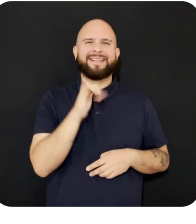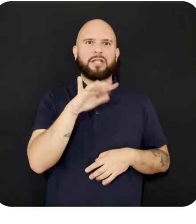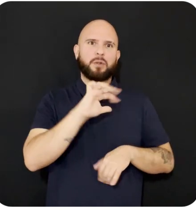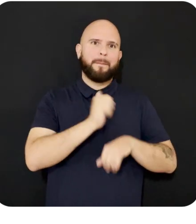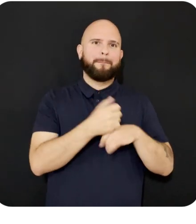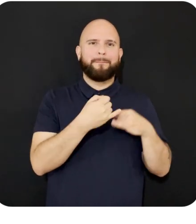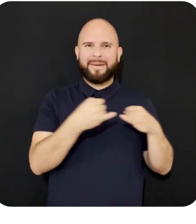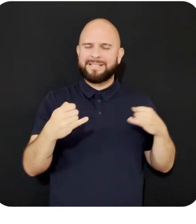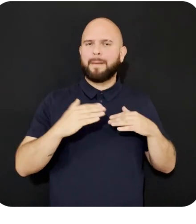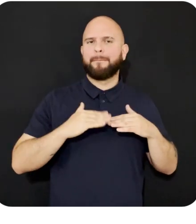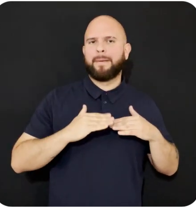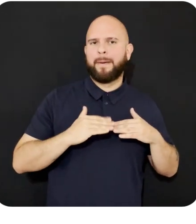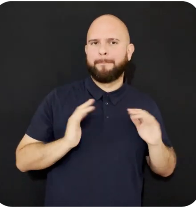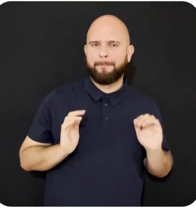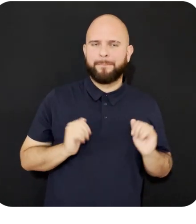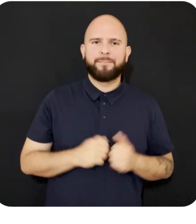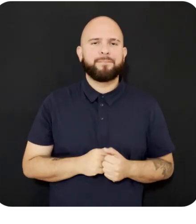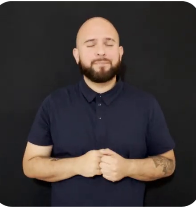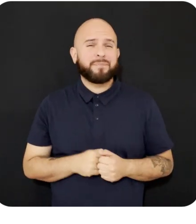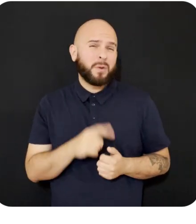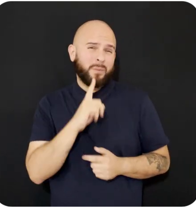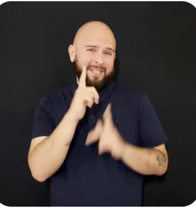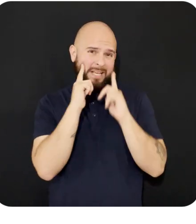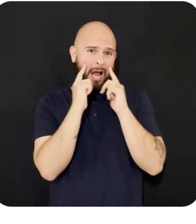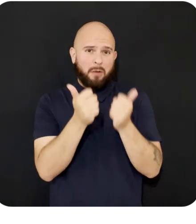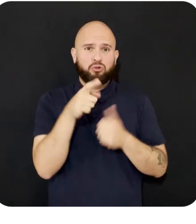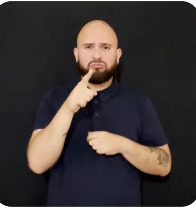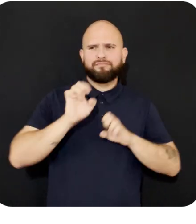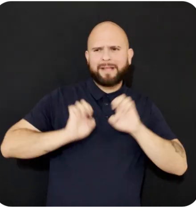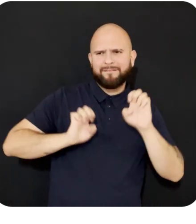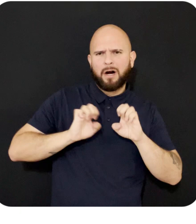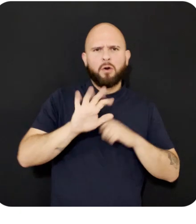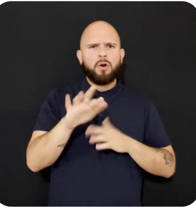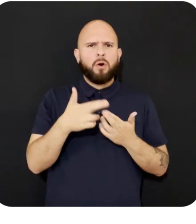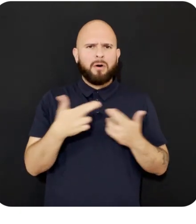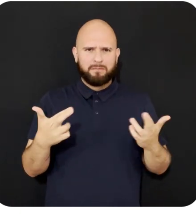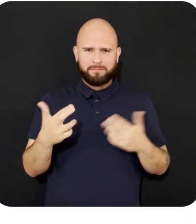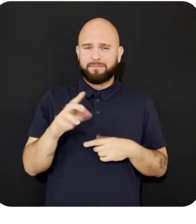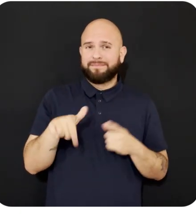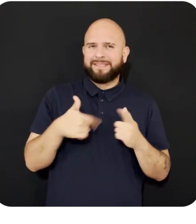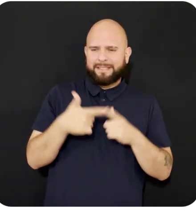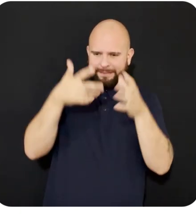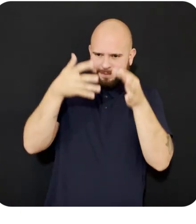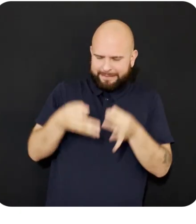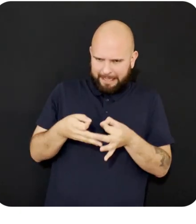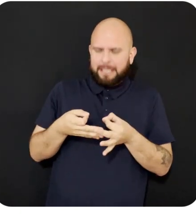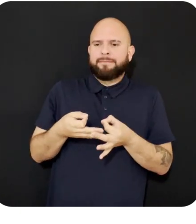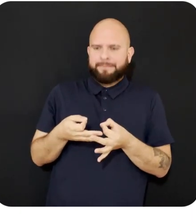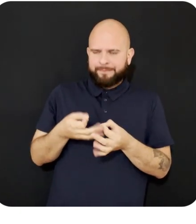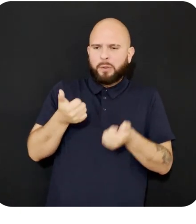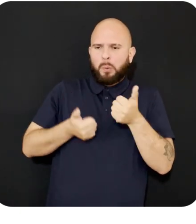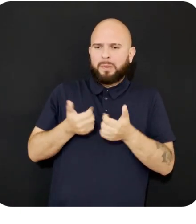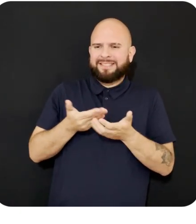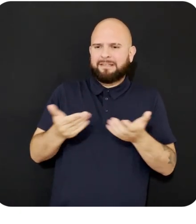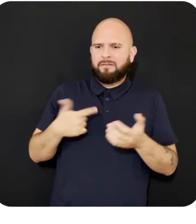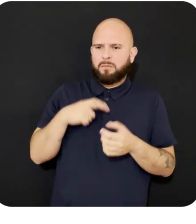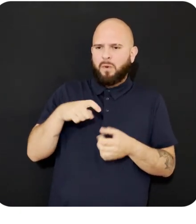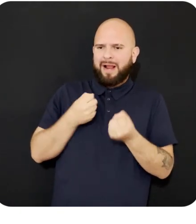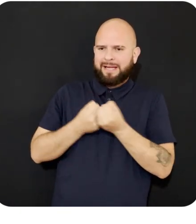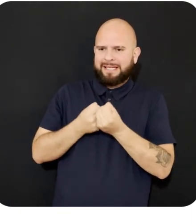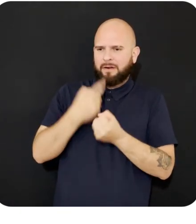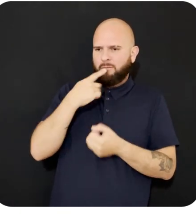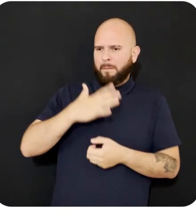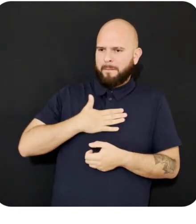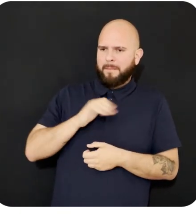your baseline minimum spec. It's really up to you to evaluate your resources and then determine the device support that makes sense for